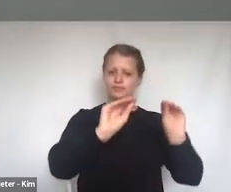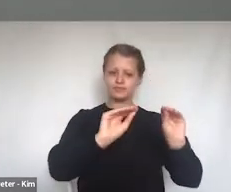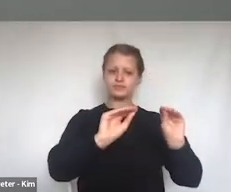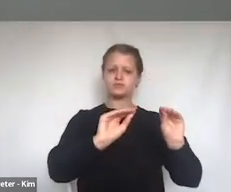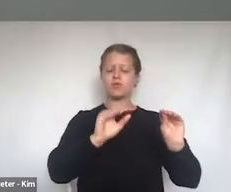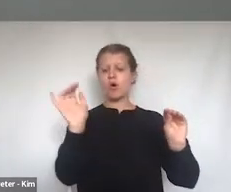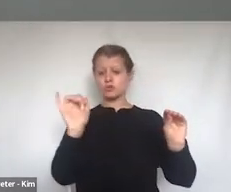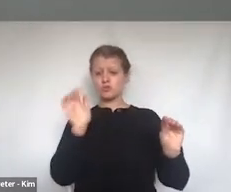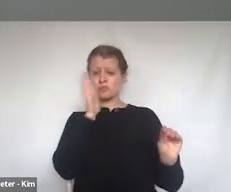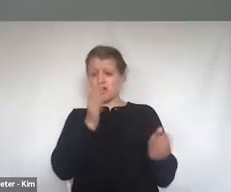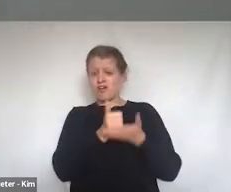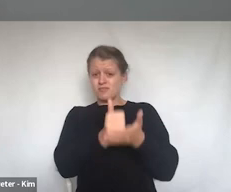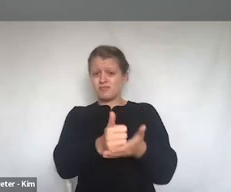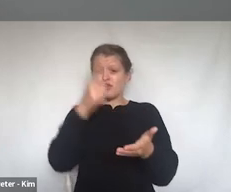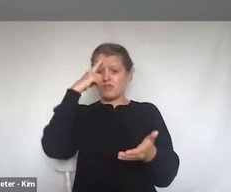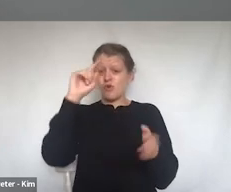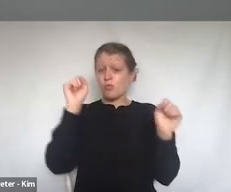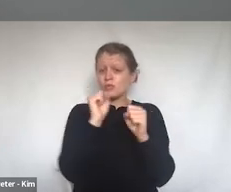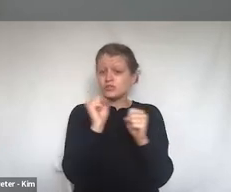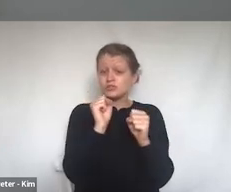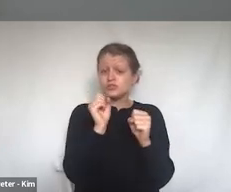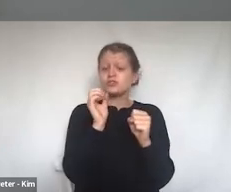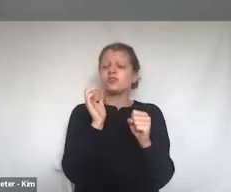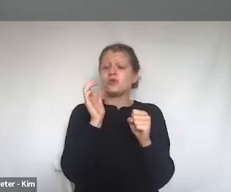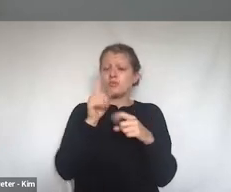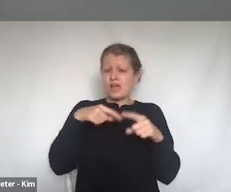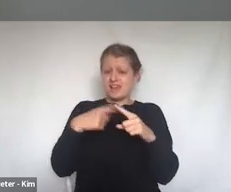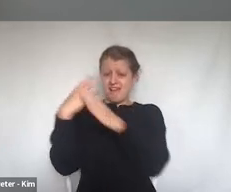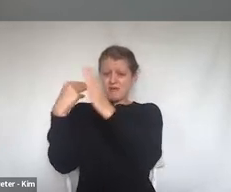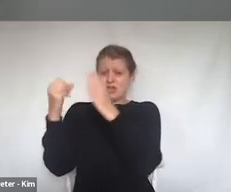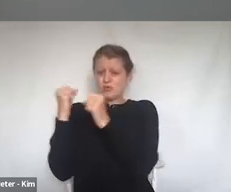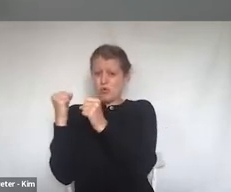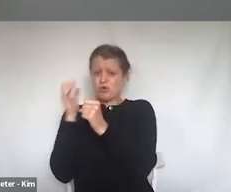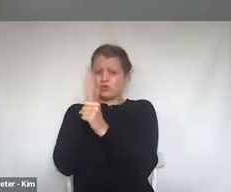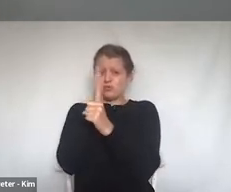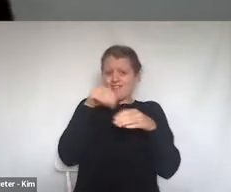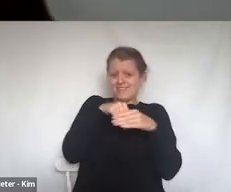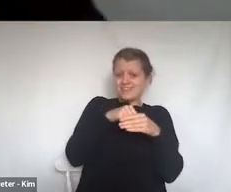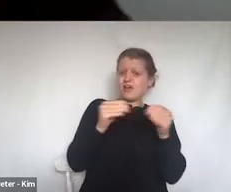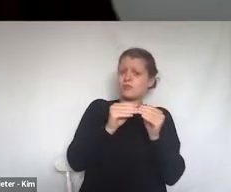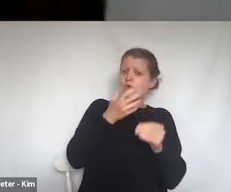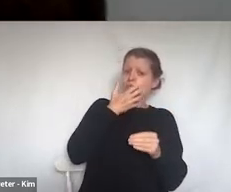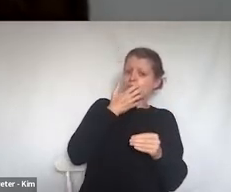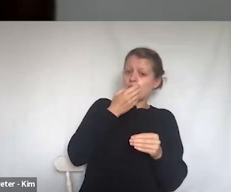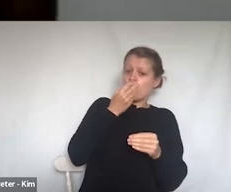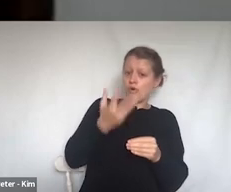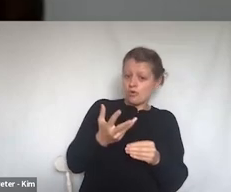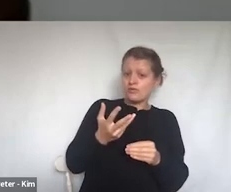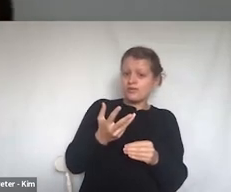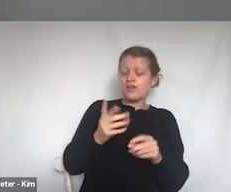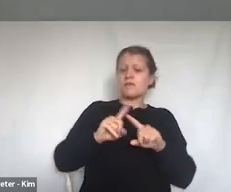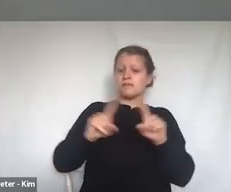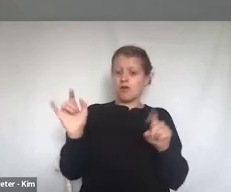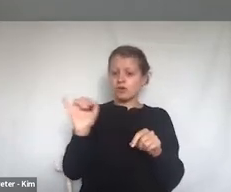well to keep your place warmer when it's cold. So another great preparedness and a